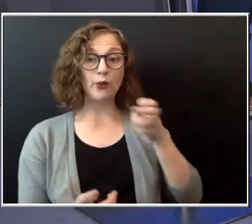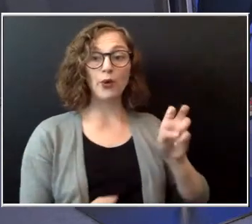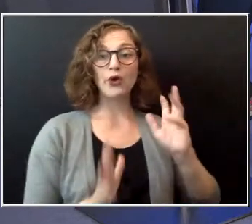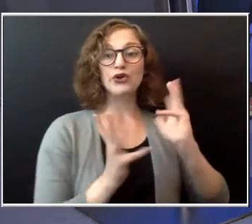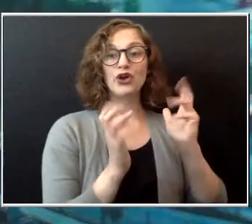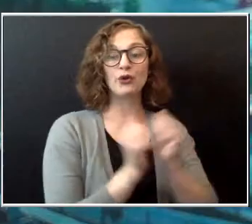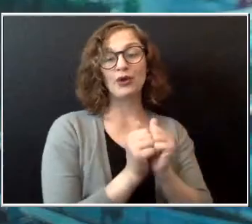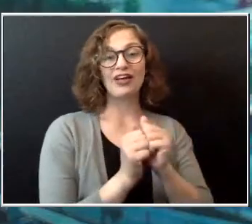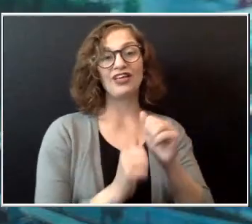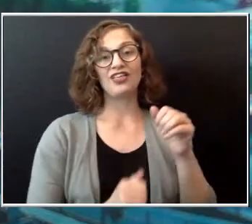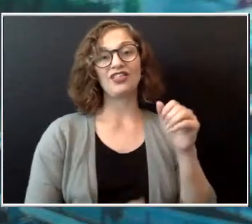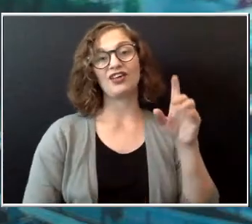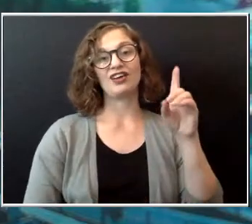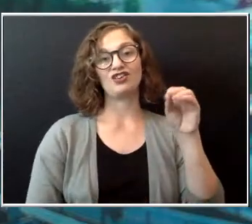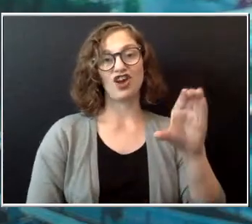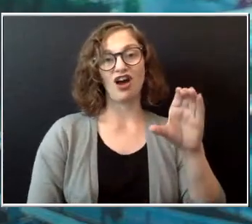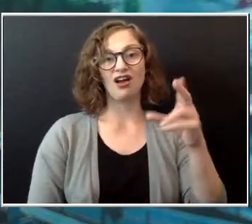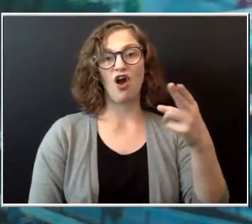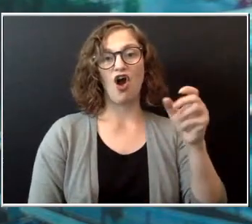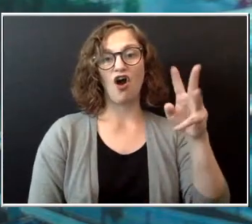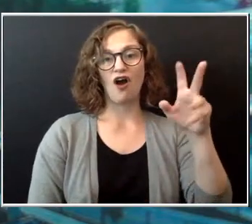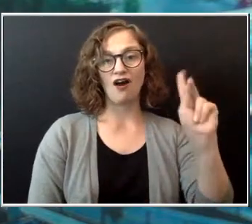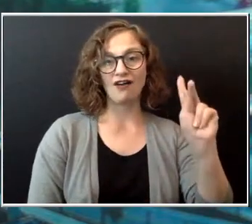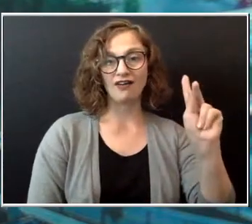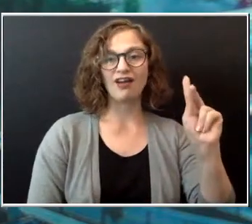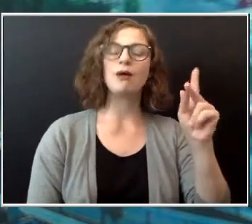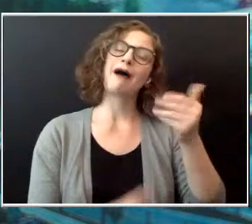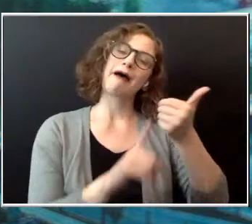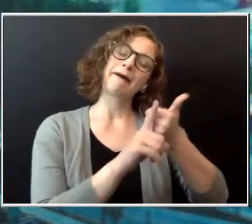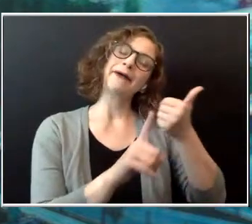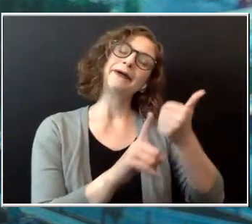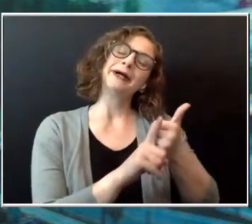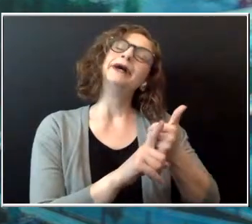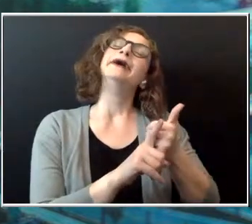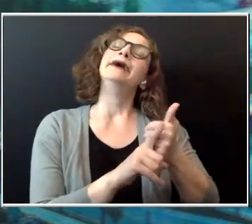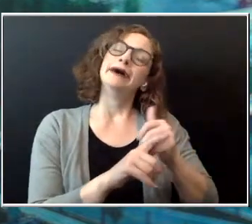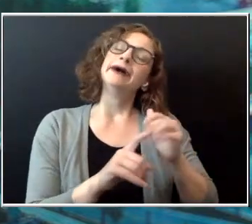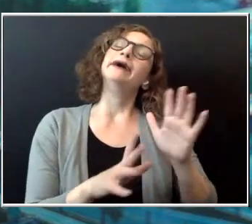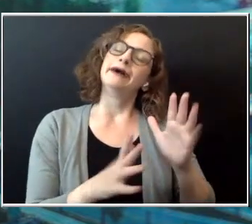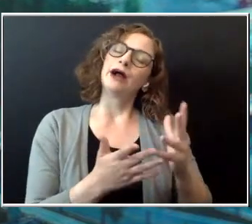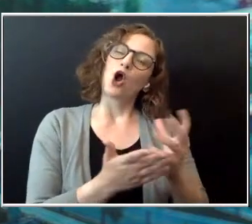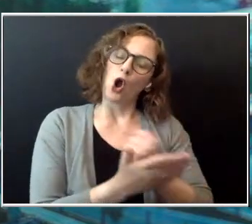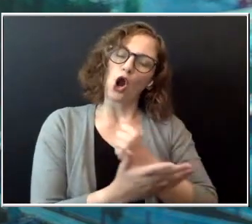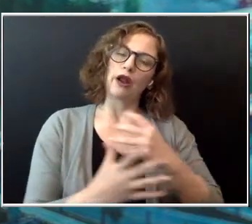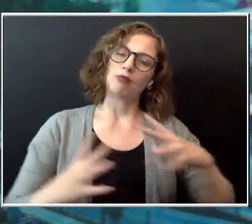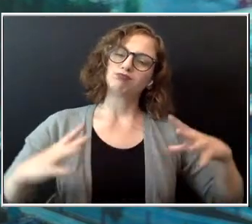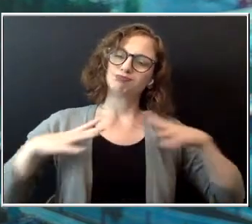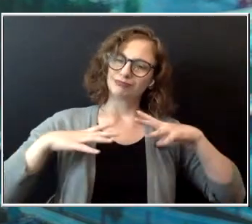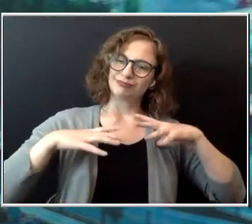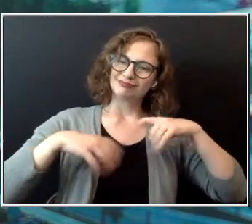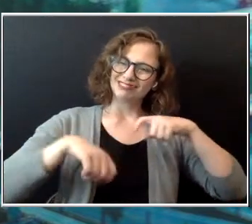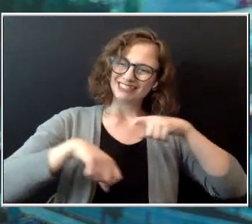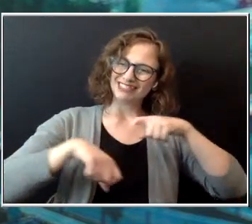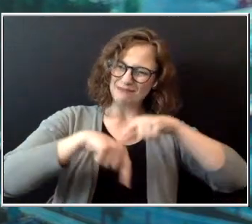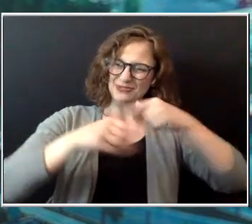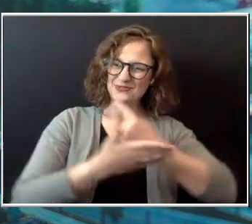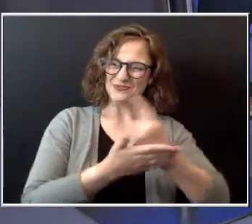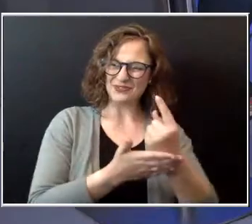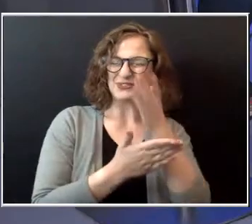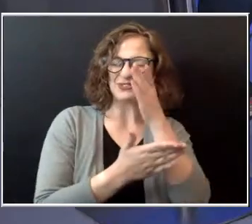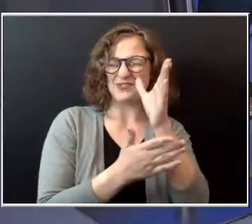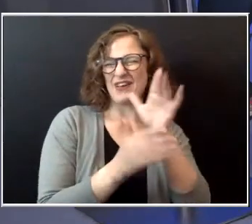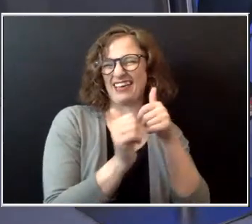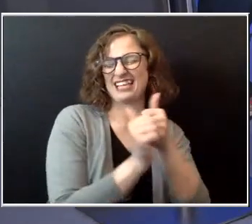has earned some good time off this week, and we're going to catch up with him next week. All right, now the stigma